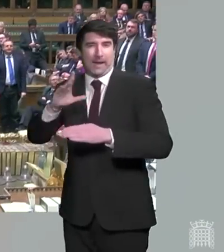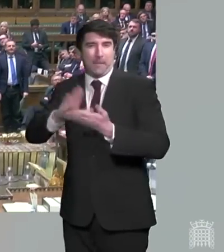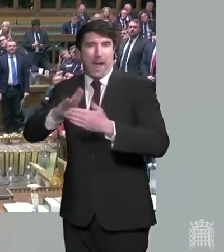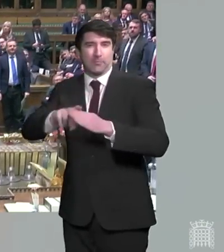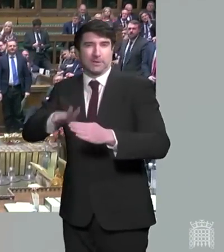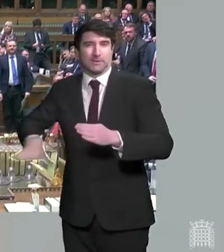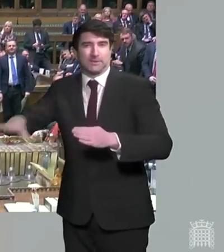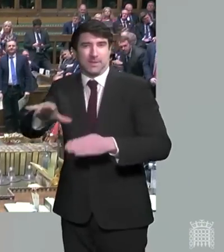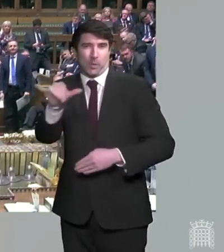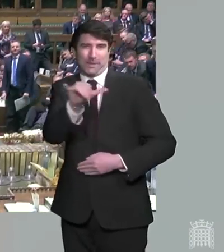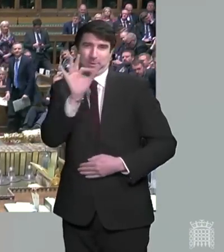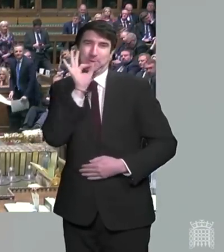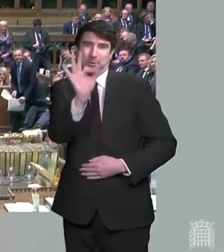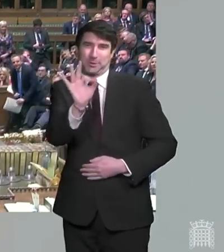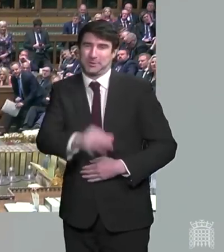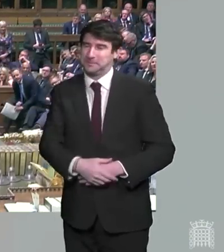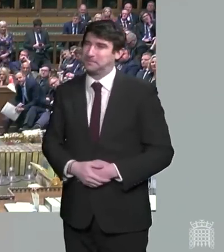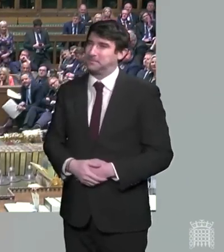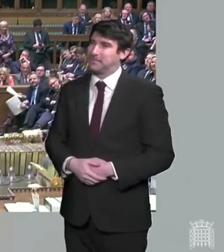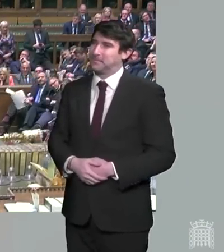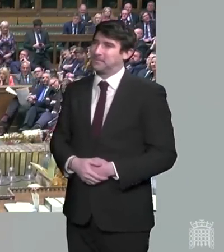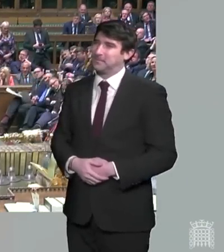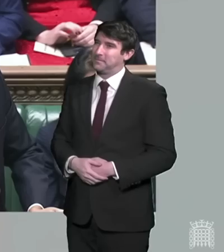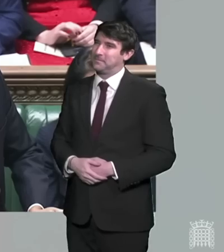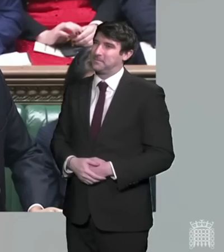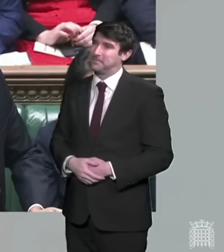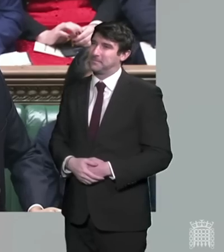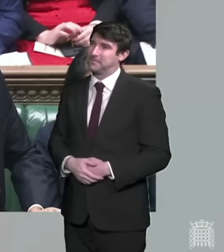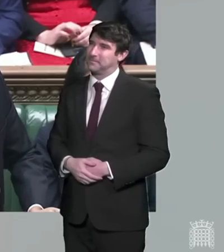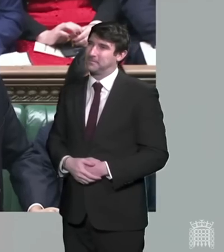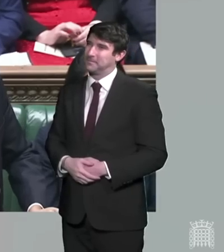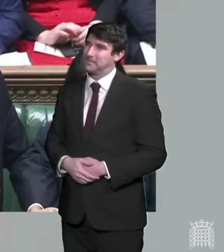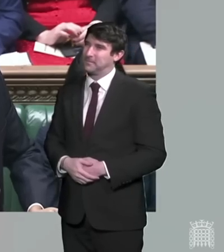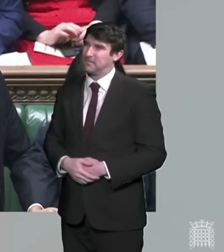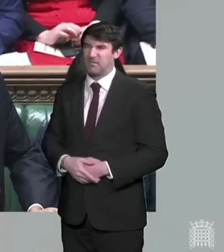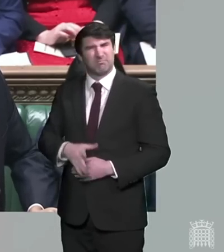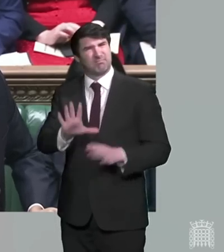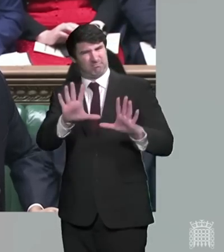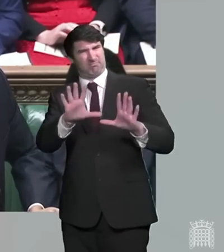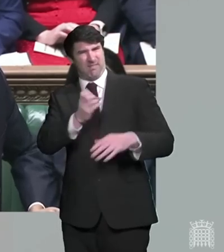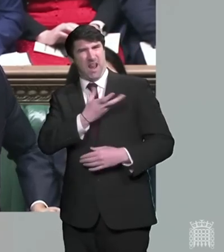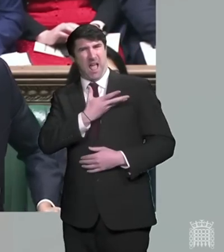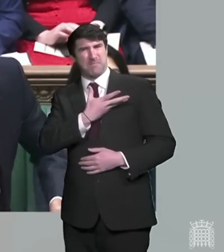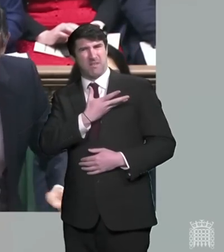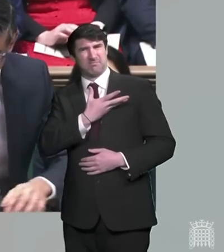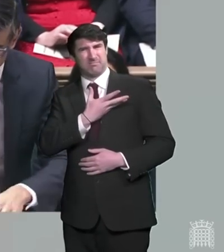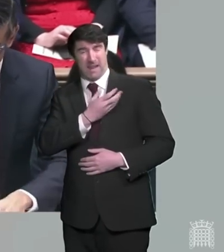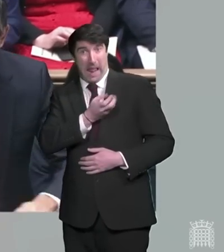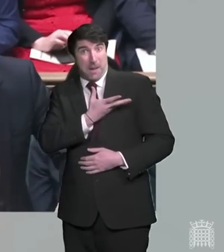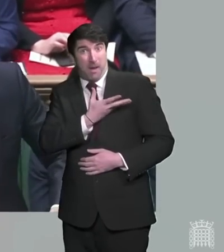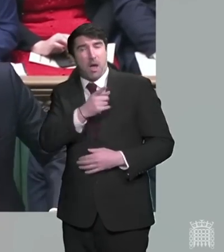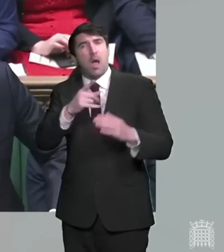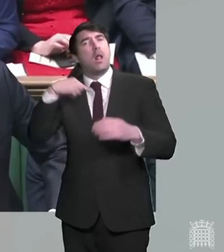Well, Mr. Speaker, if we want to see what happens with house building under a Labour government, just look what's going on in London, Mr. Speaker.